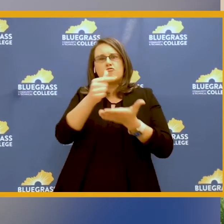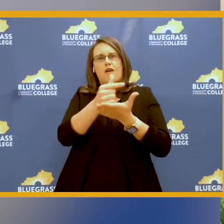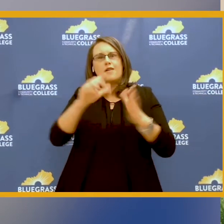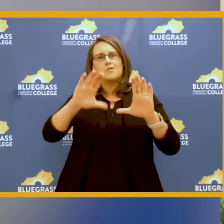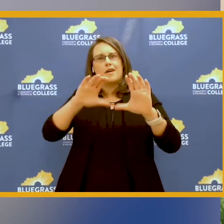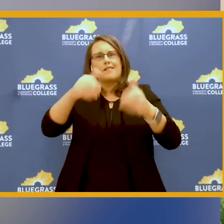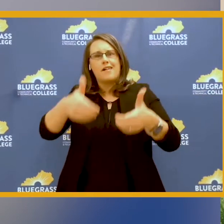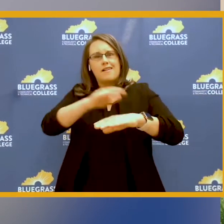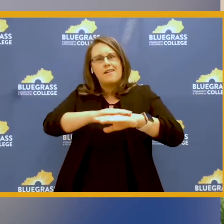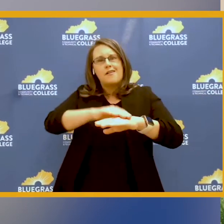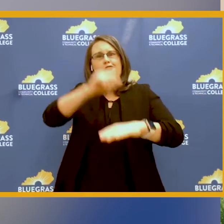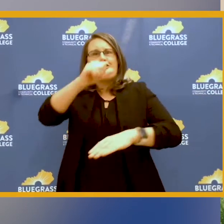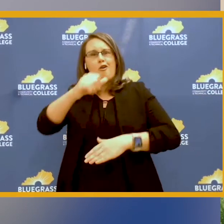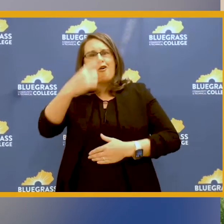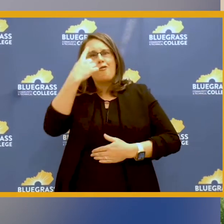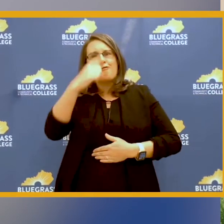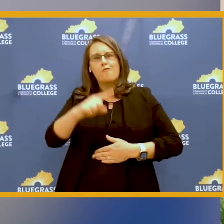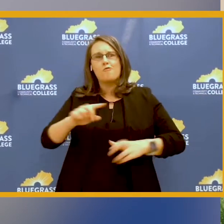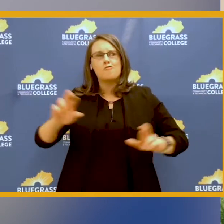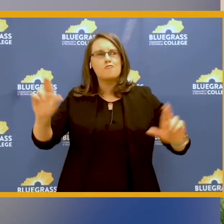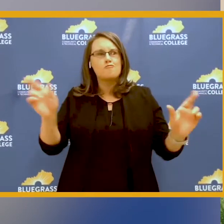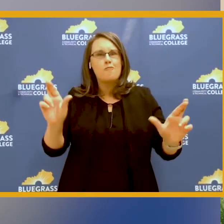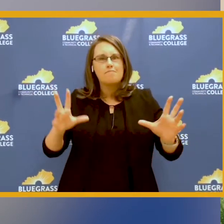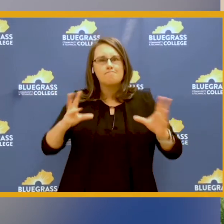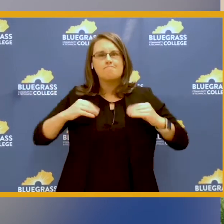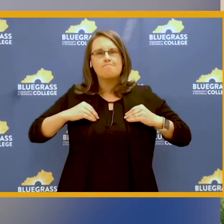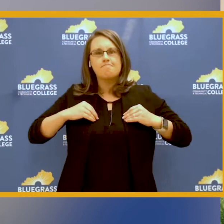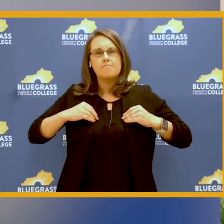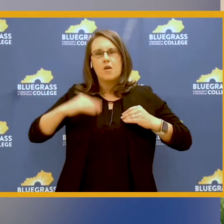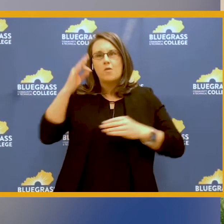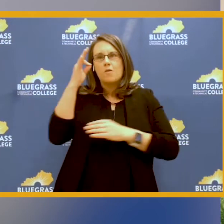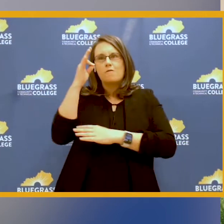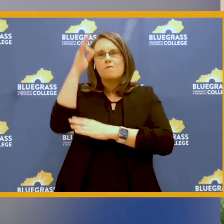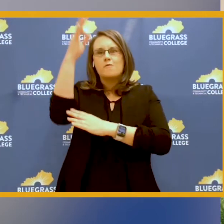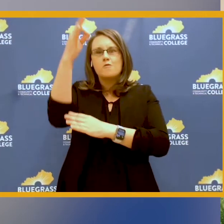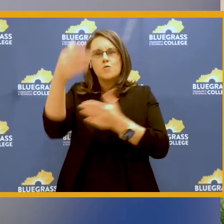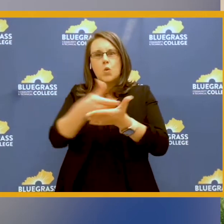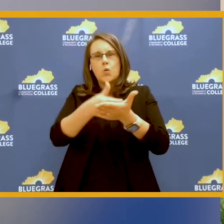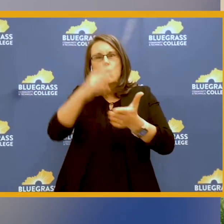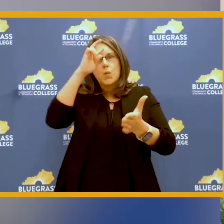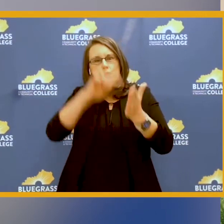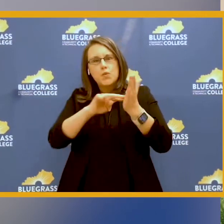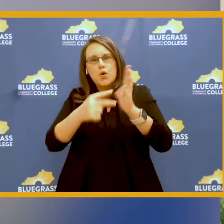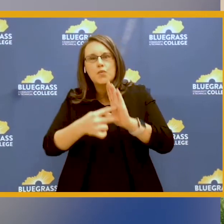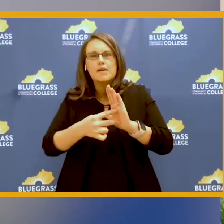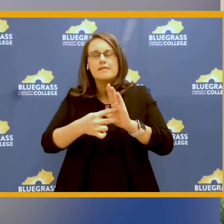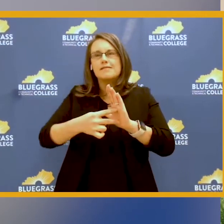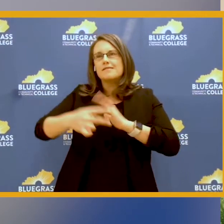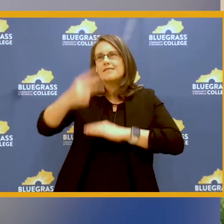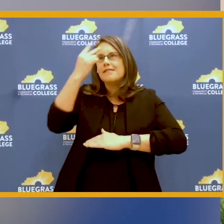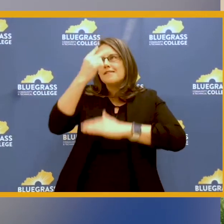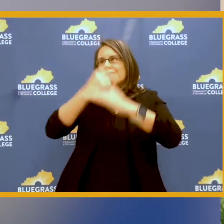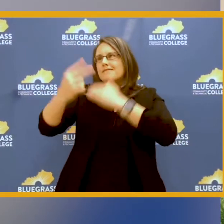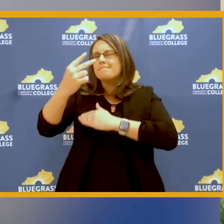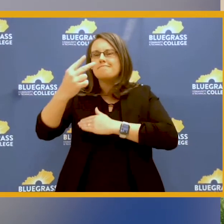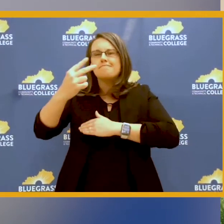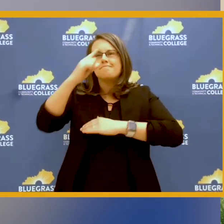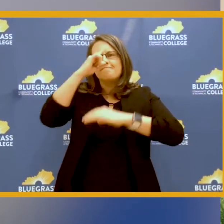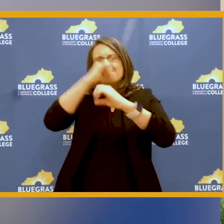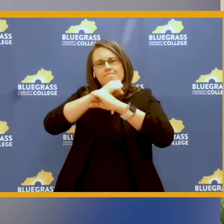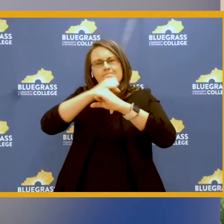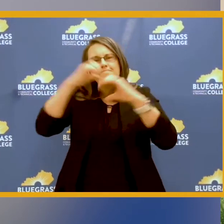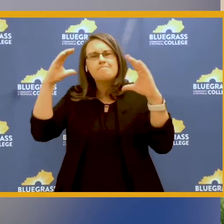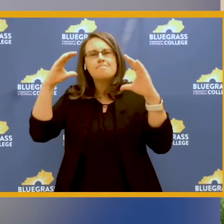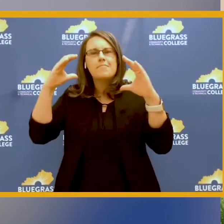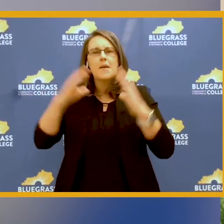called to step into the future with more purpose, vision, passion, energy, and